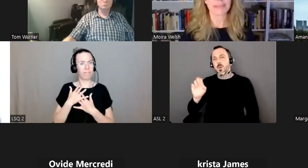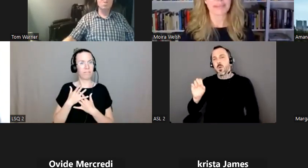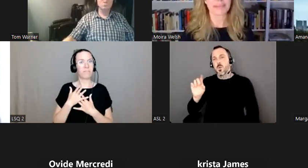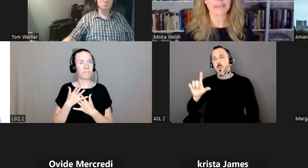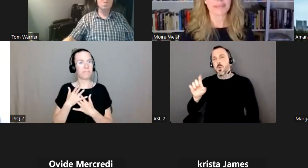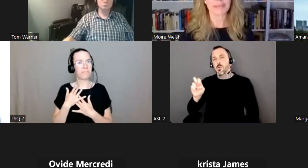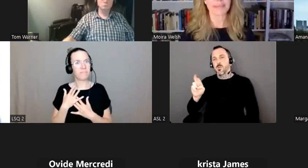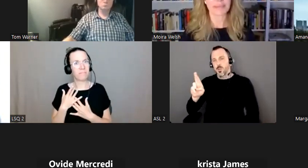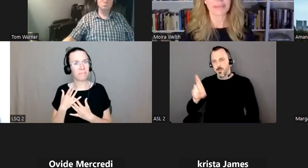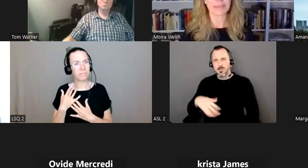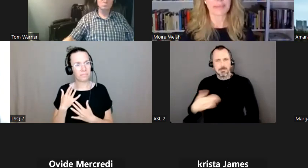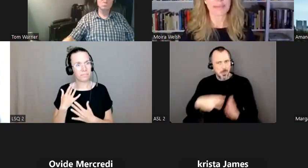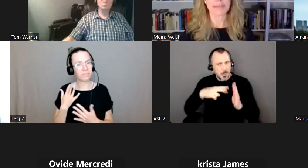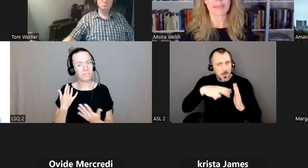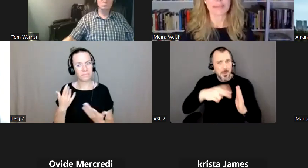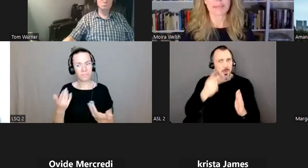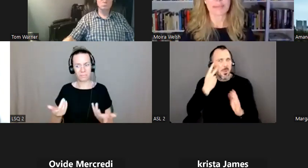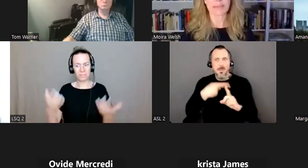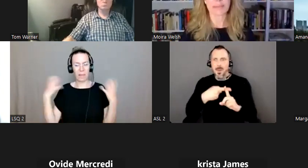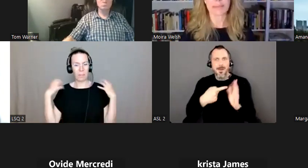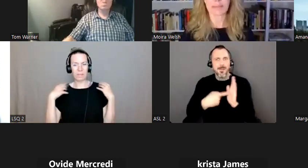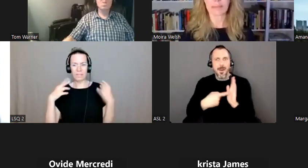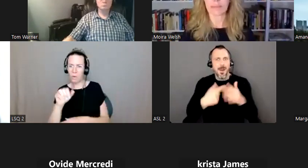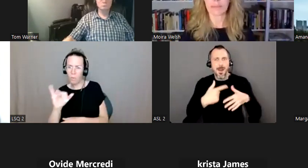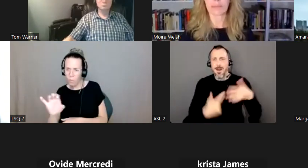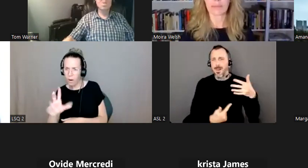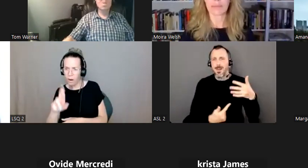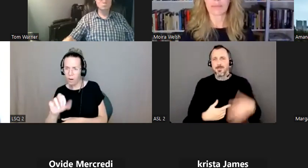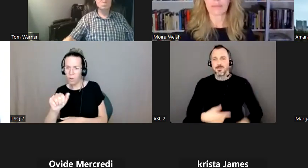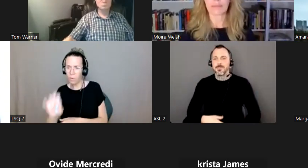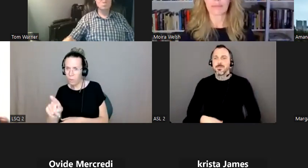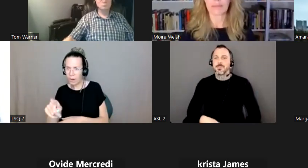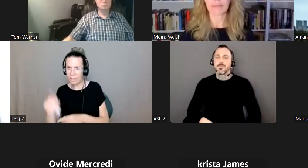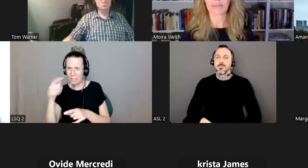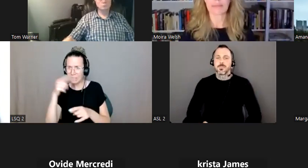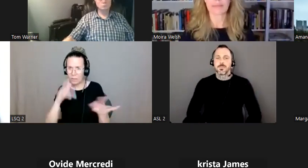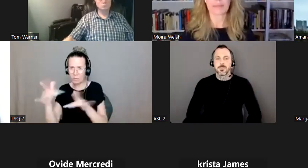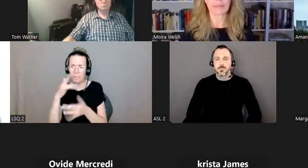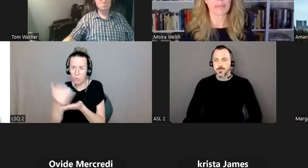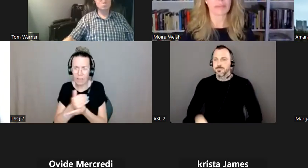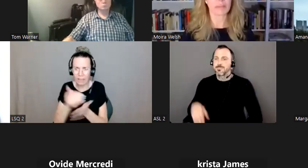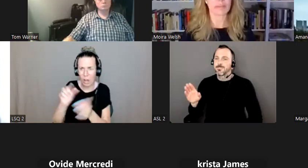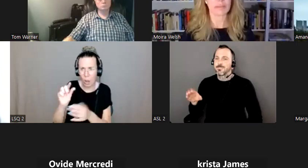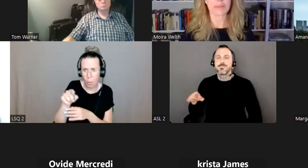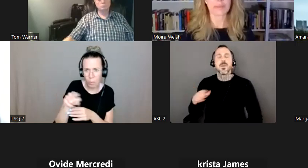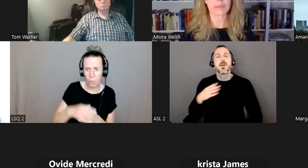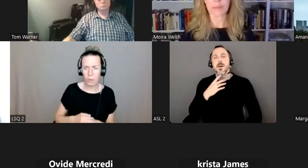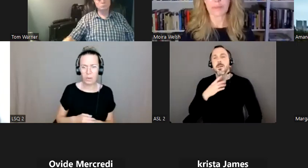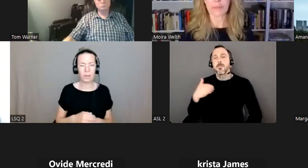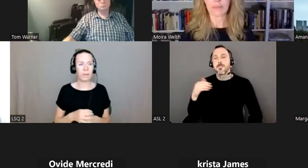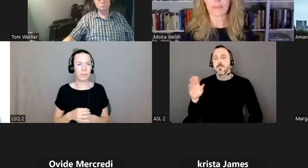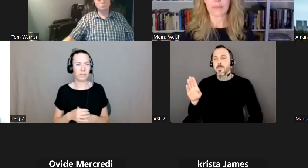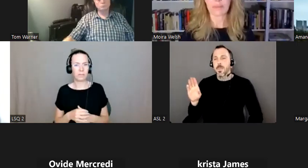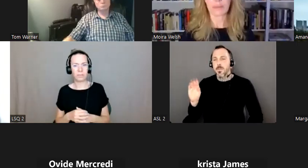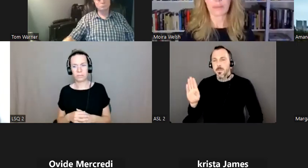functioning out. Ambassador Ray, I want to capture you just before I know that you have to go. civil rights and civil society